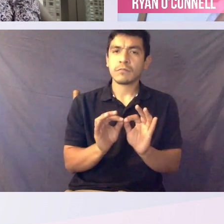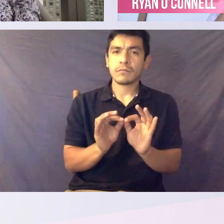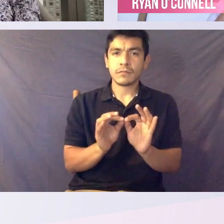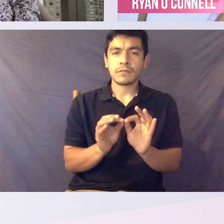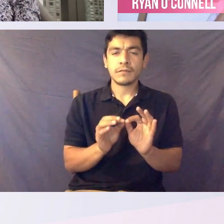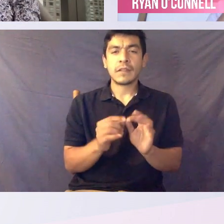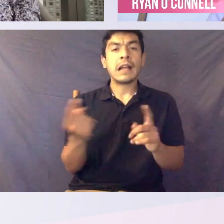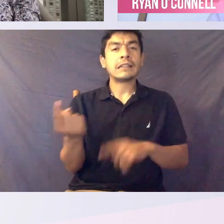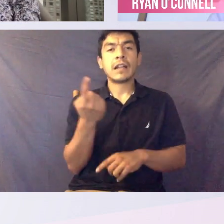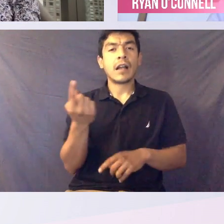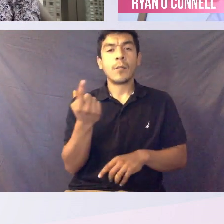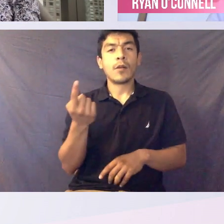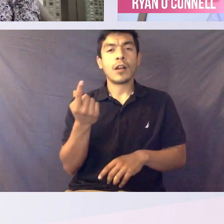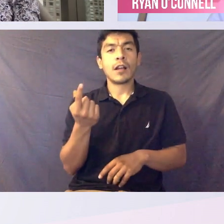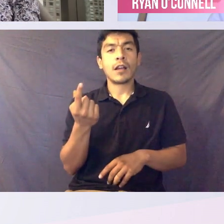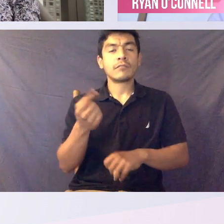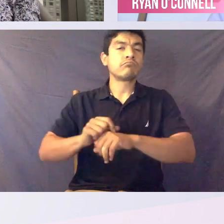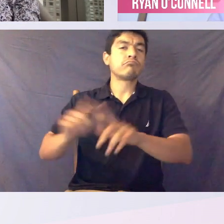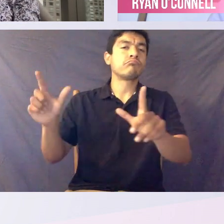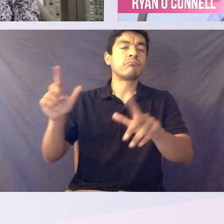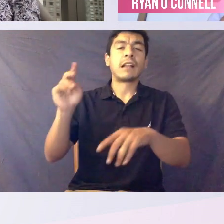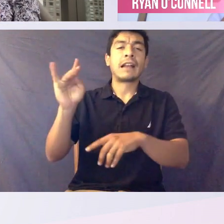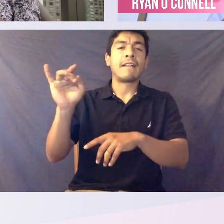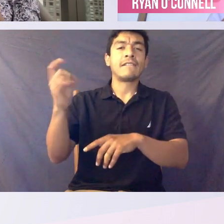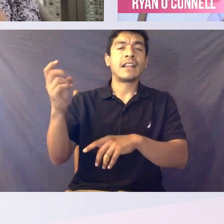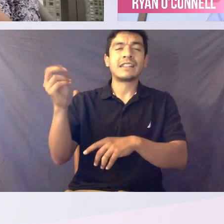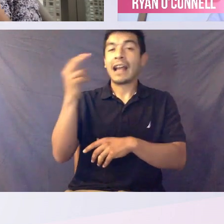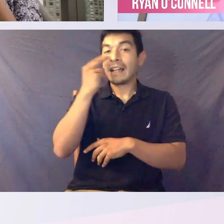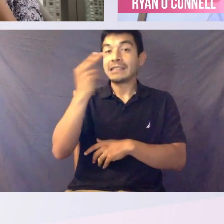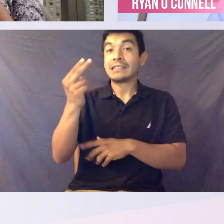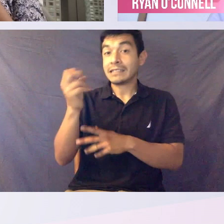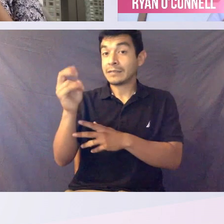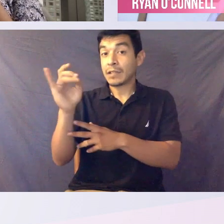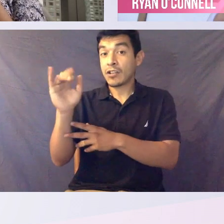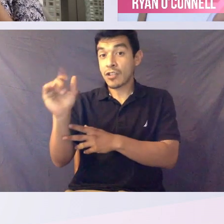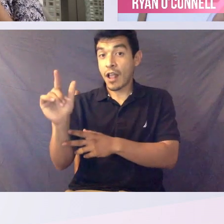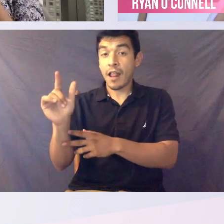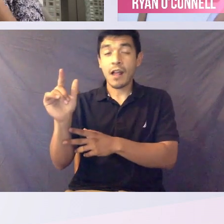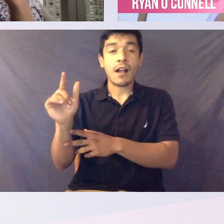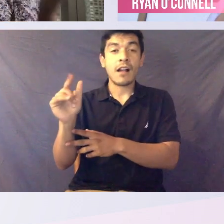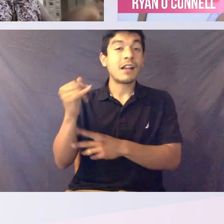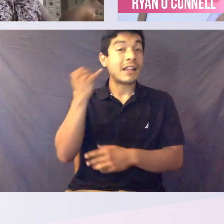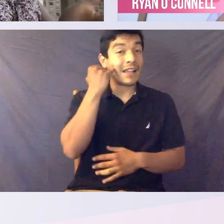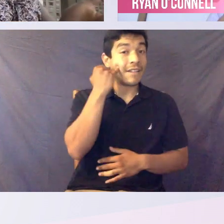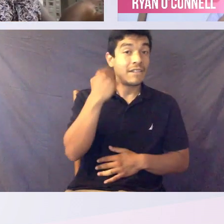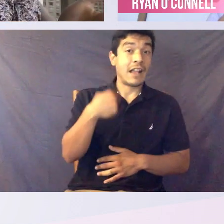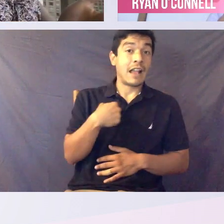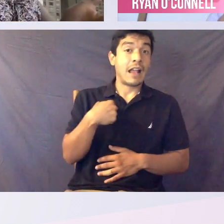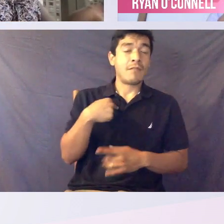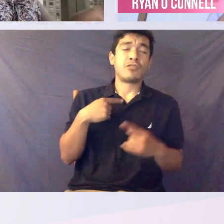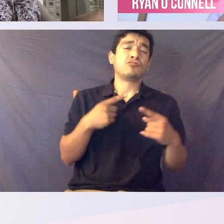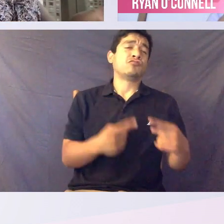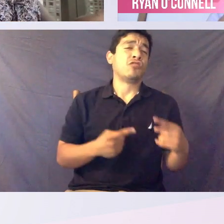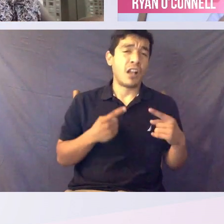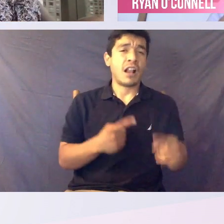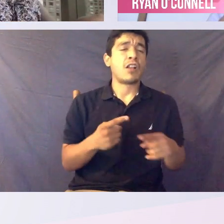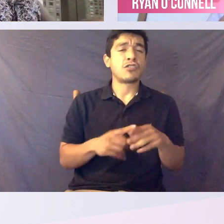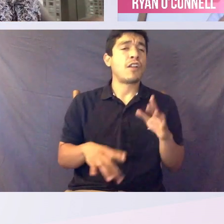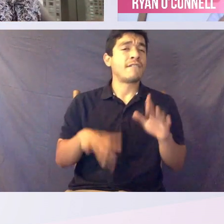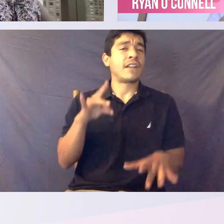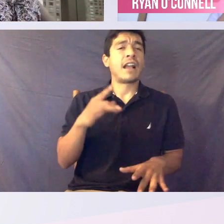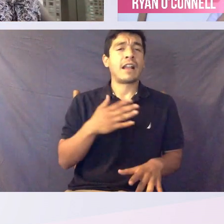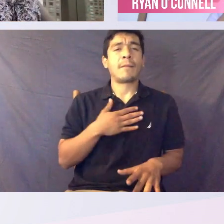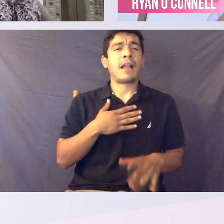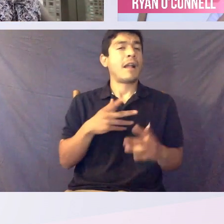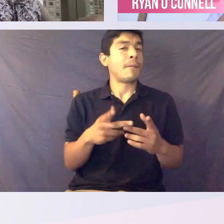on Netflix and seeing Special, you know, if I'm struggling to find my